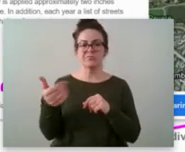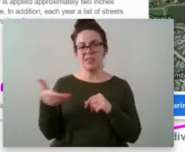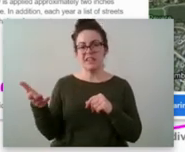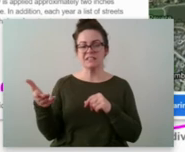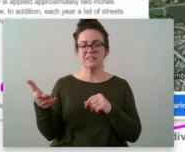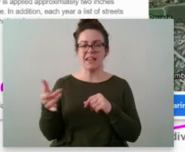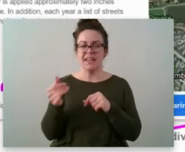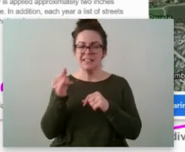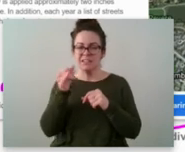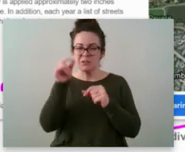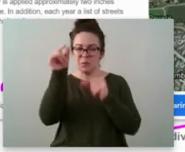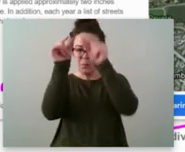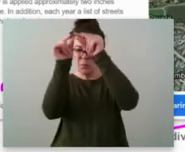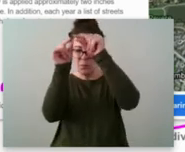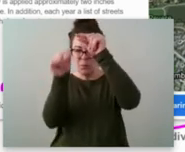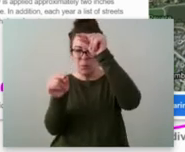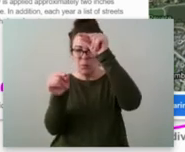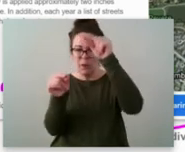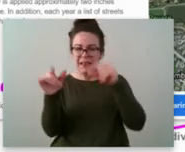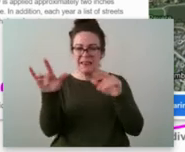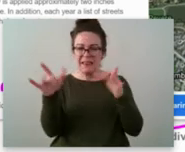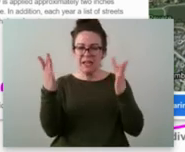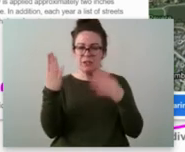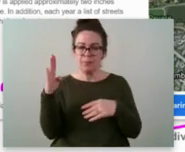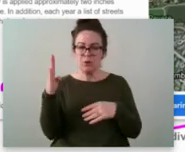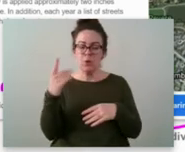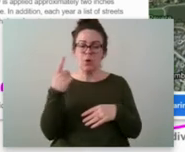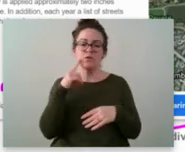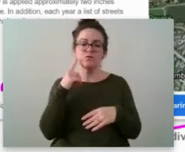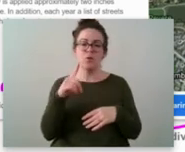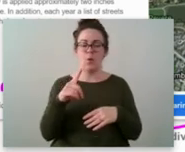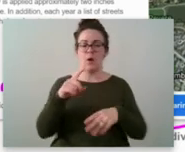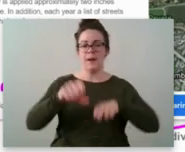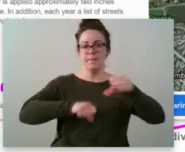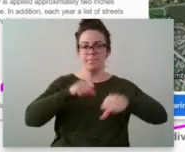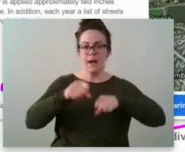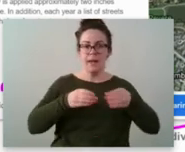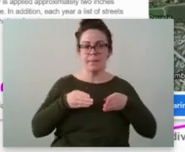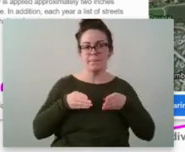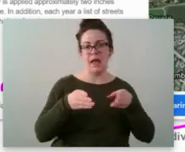they decide where the money goes, and this is where it happens to go this year for the